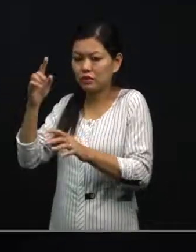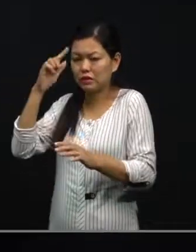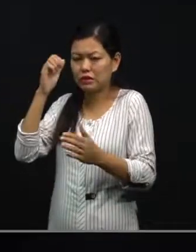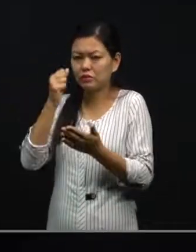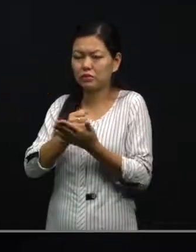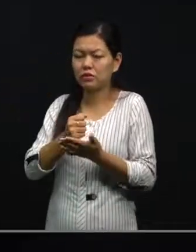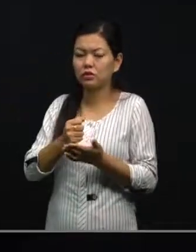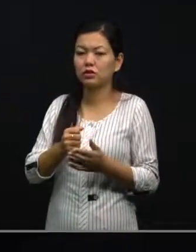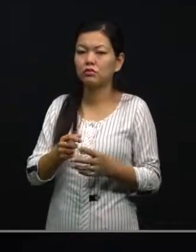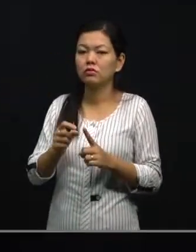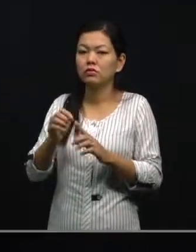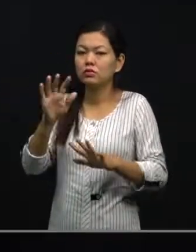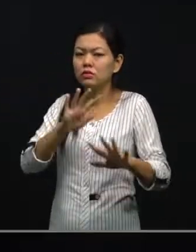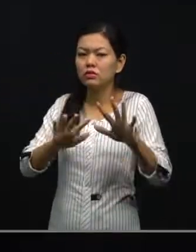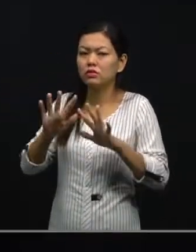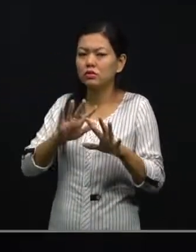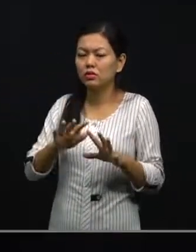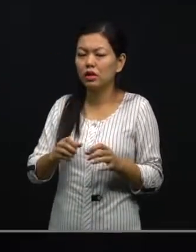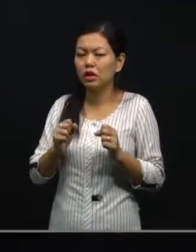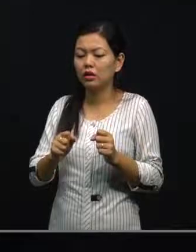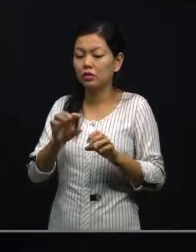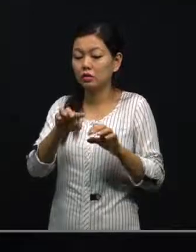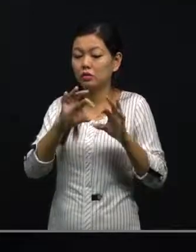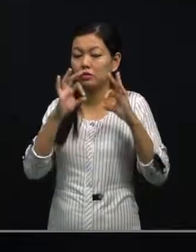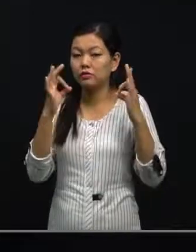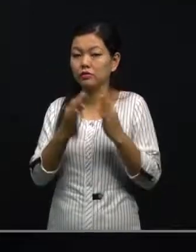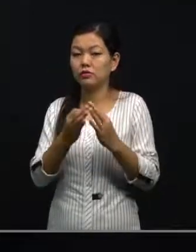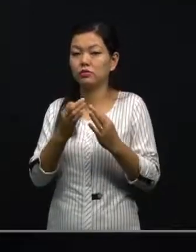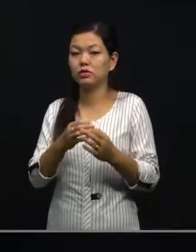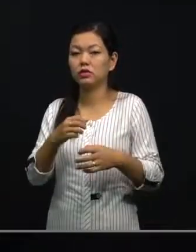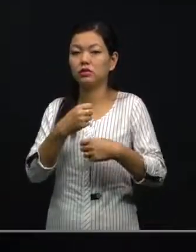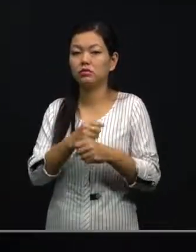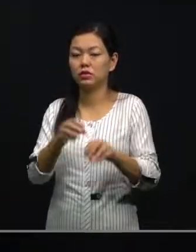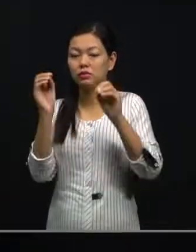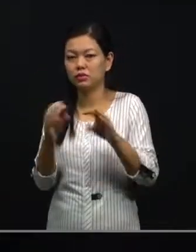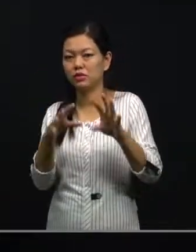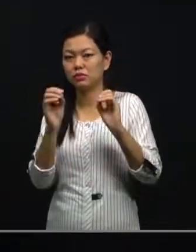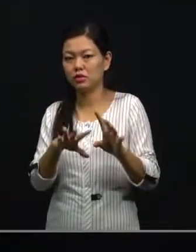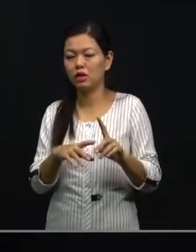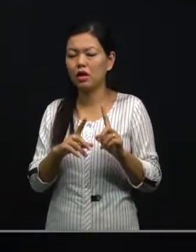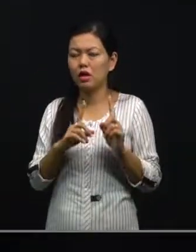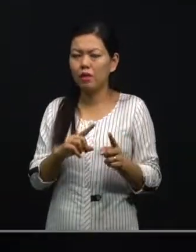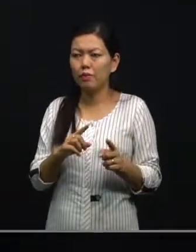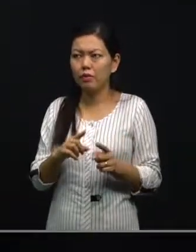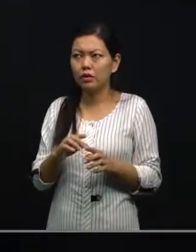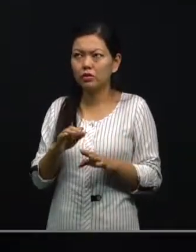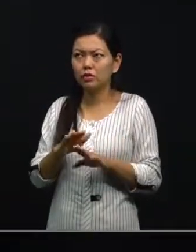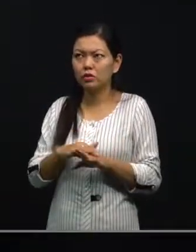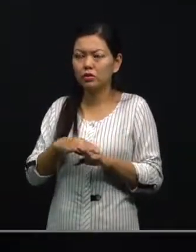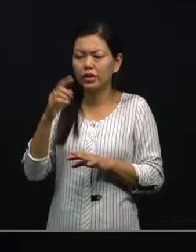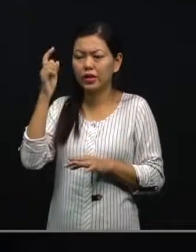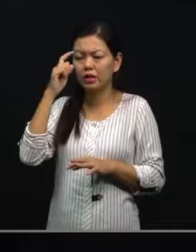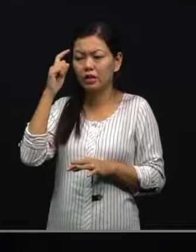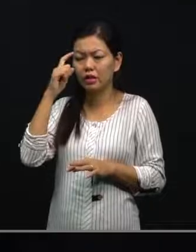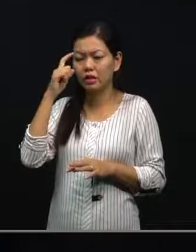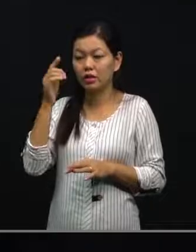the family members. But when it comes to Virginia, he does not know what to do. But he contented himself by saying, perhaps maybe I would just give a slight